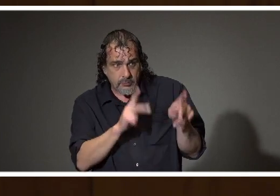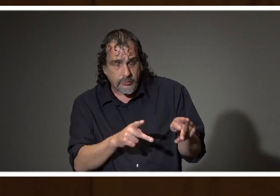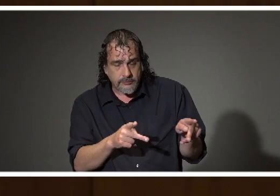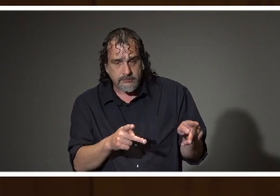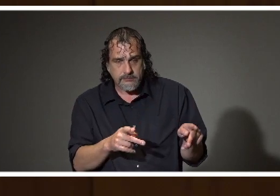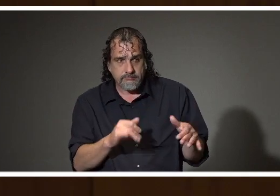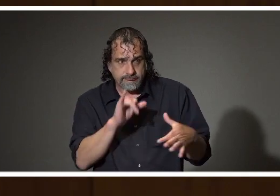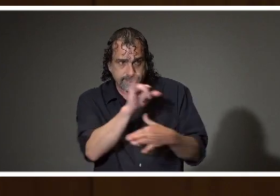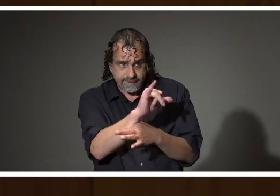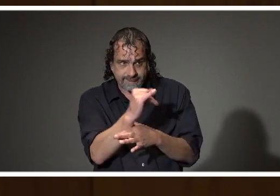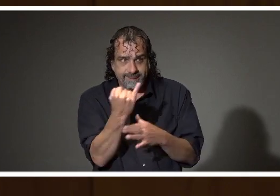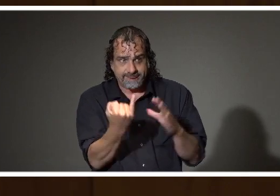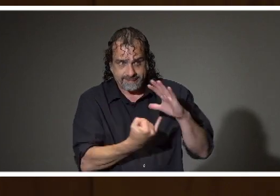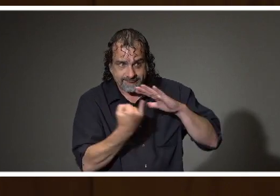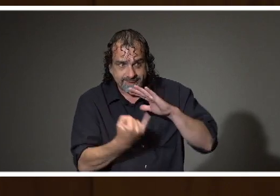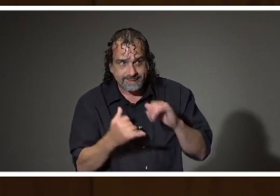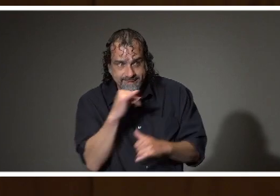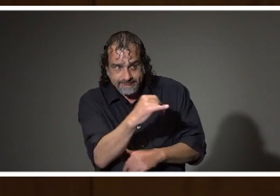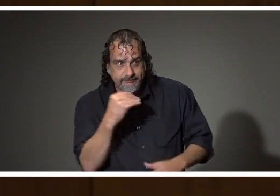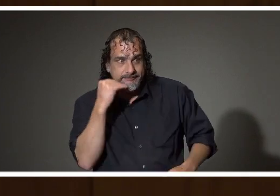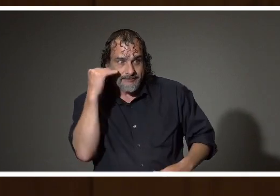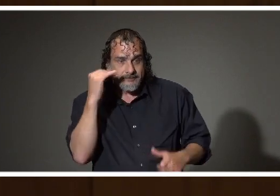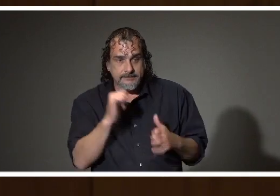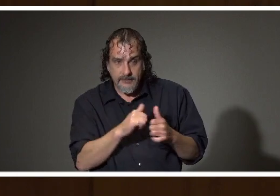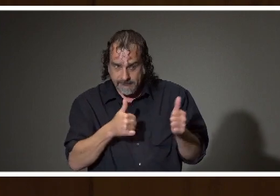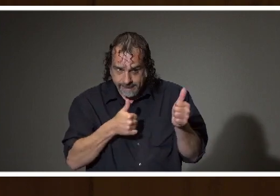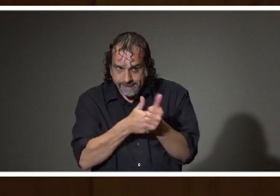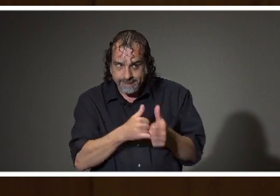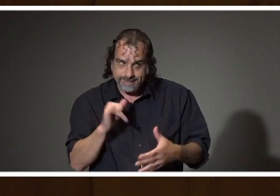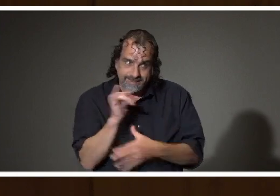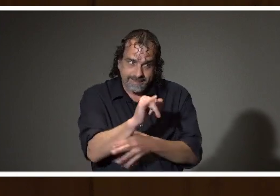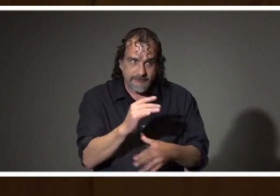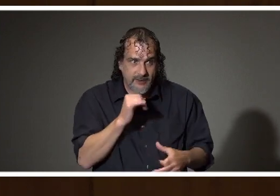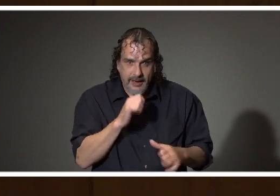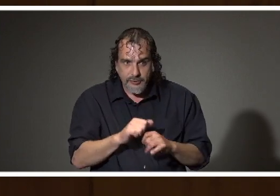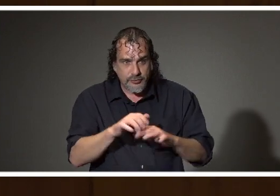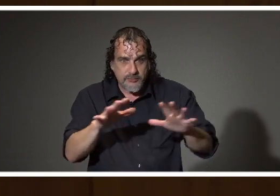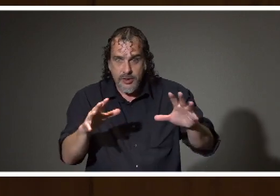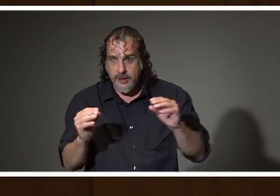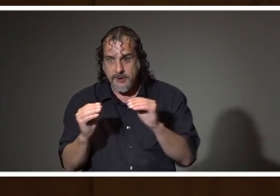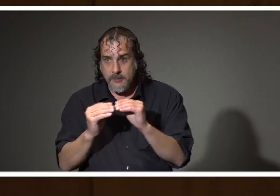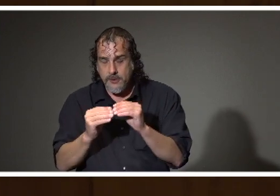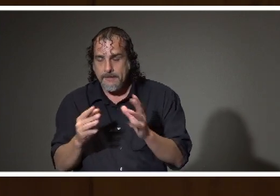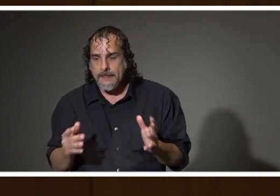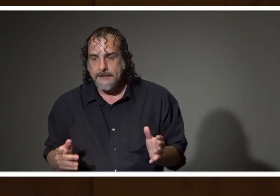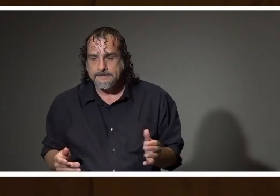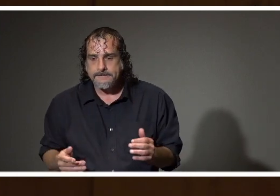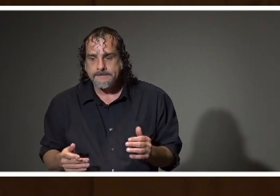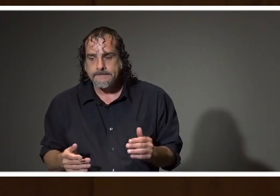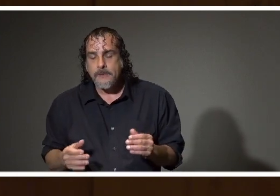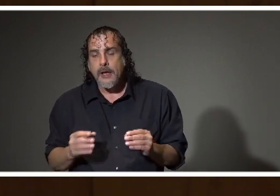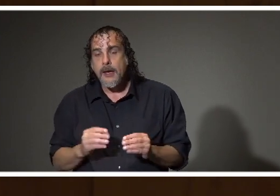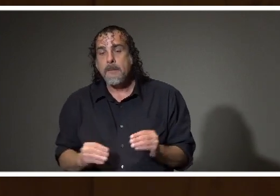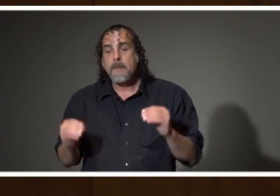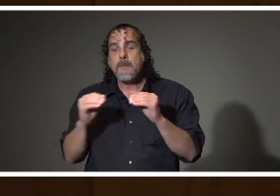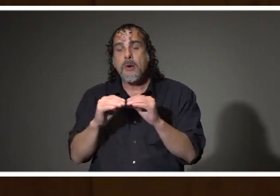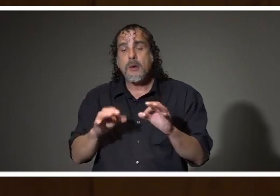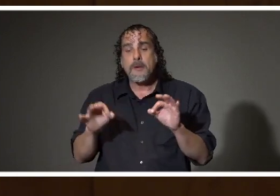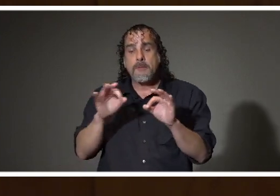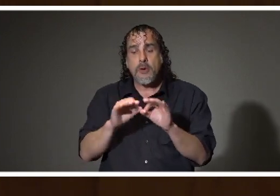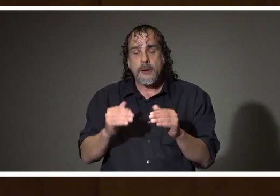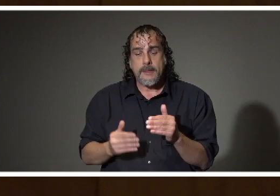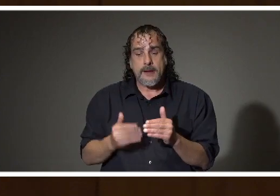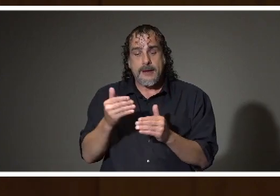the isolation order to make sure that they understand and are following the rules not to spread it. Probably even more important to that is then this next